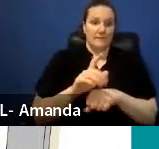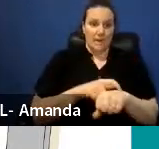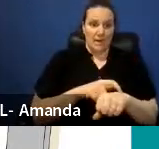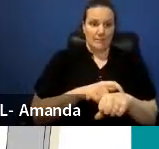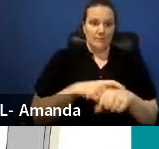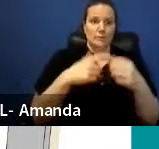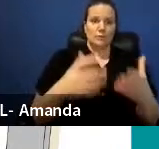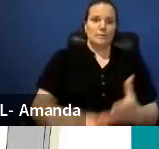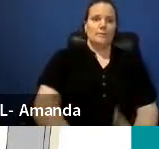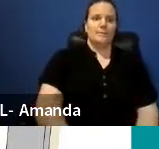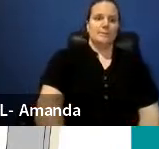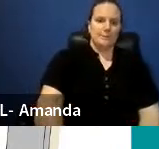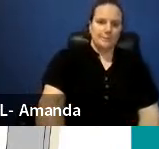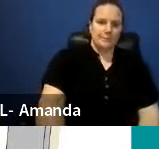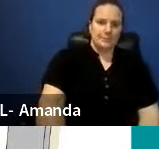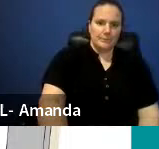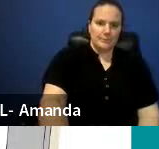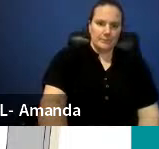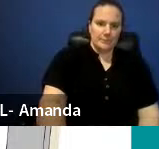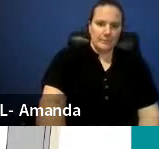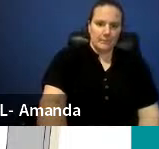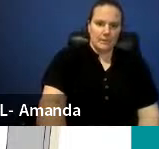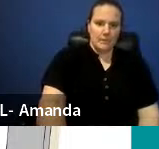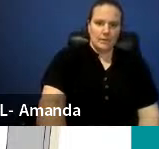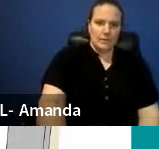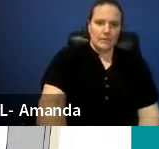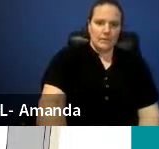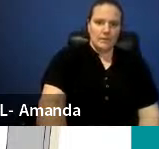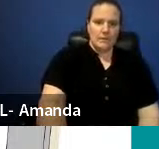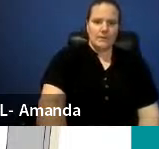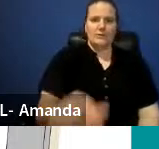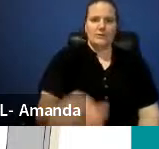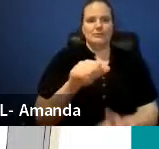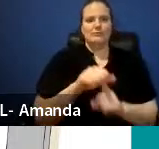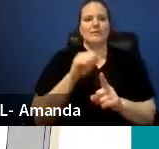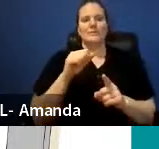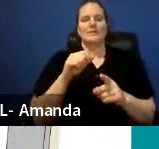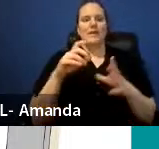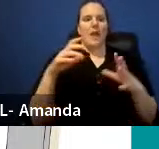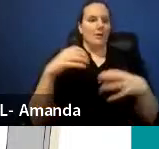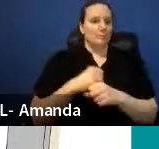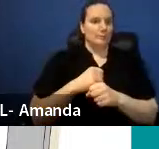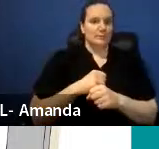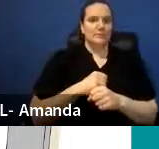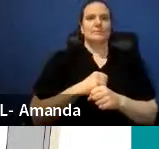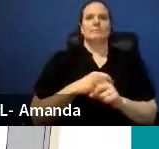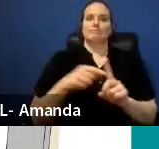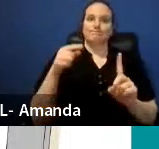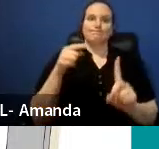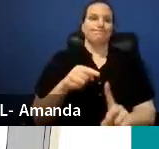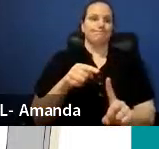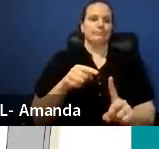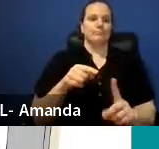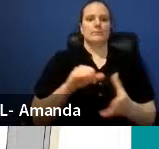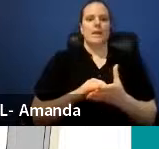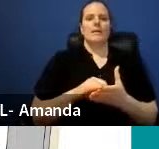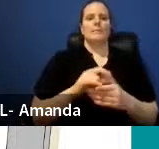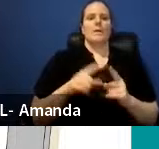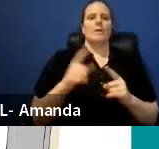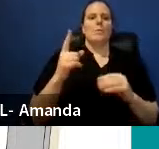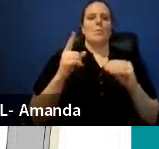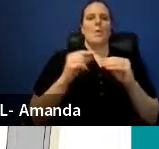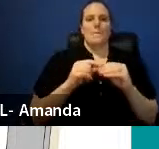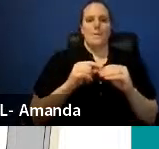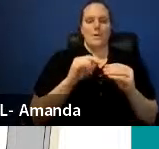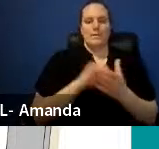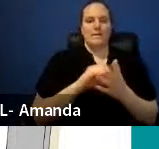well, it's trick being both comprehensive and concise. So exactly. Thank you. And there's just one more, which